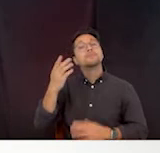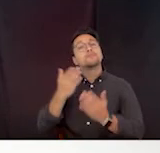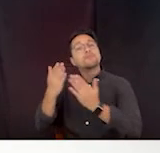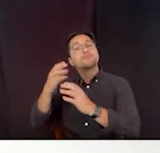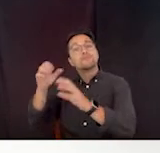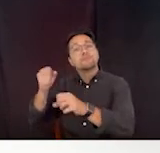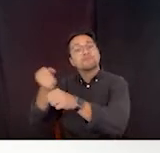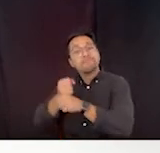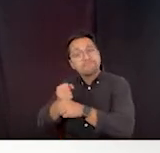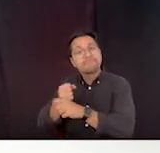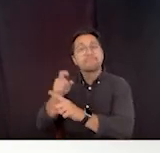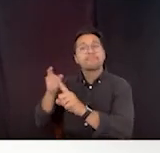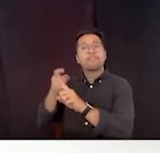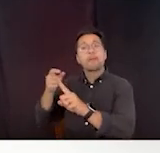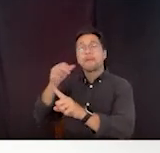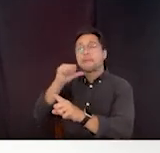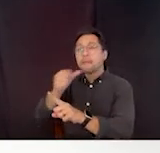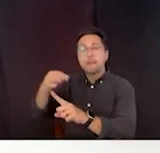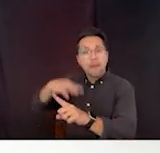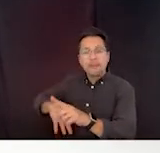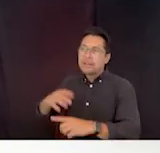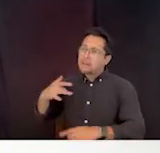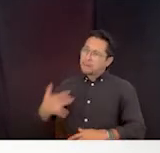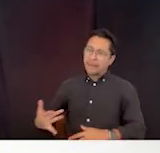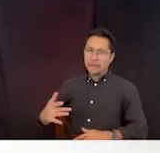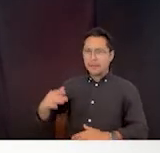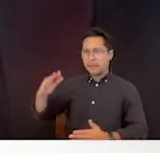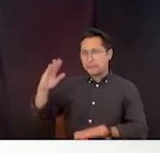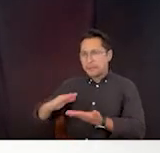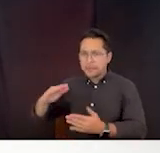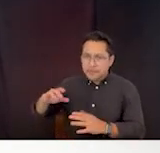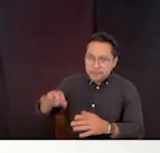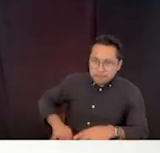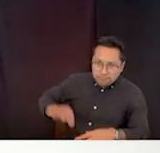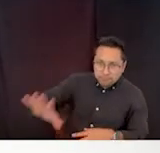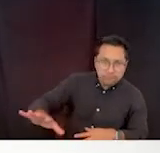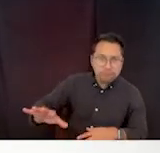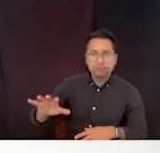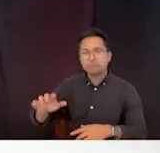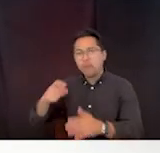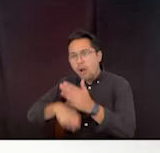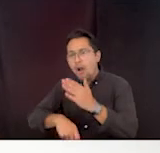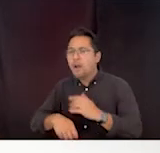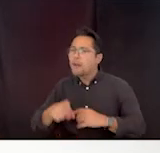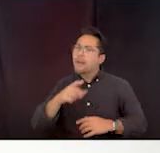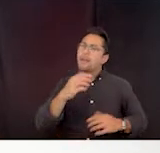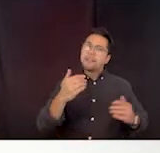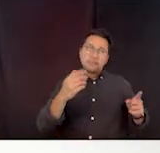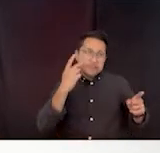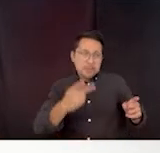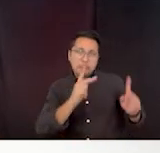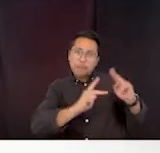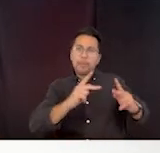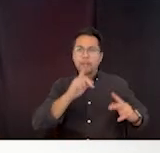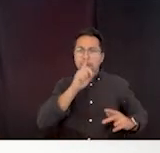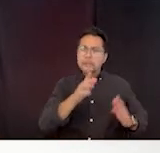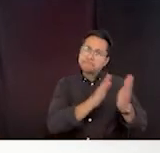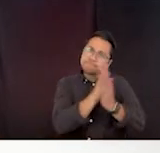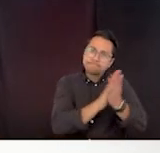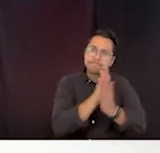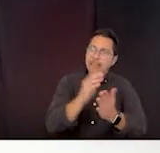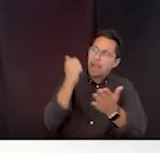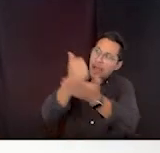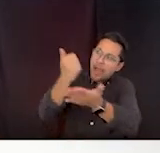from a nonprofit typically are at little to no charge, and you have people that are just really passionate about helping families like yours and like